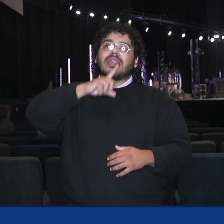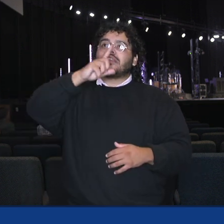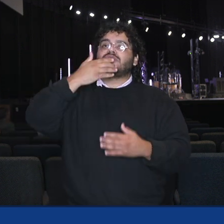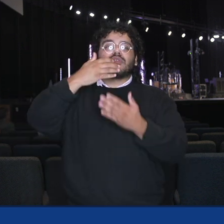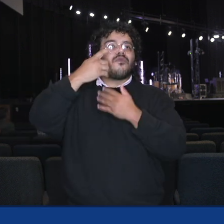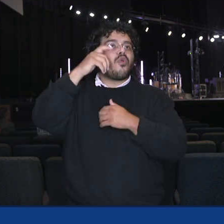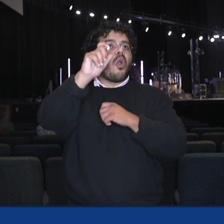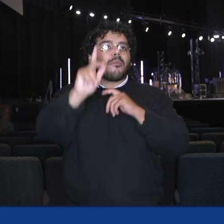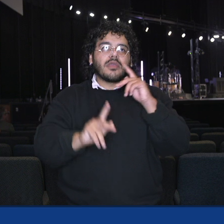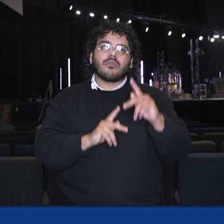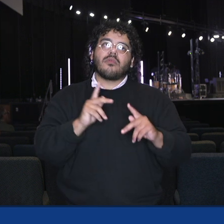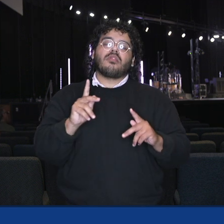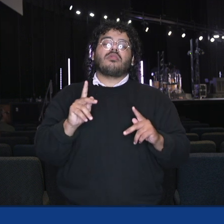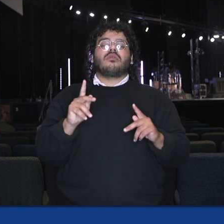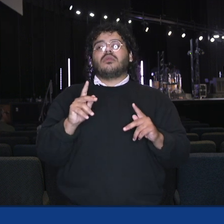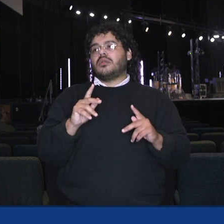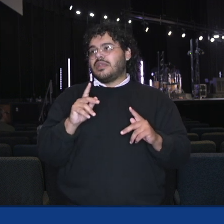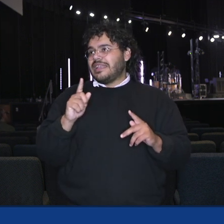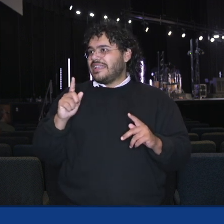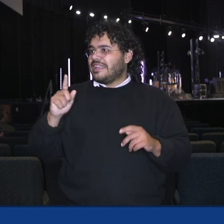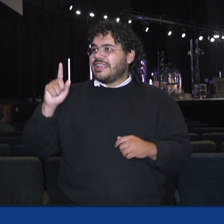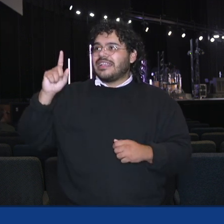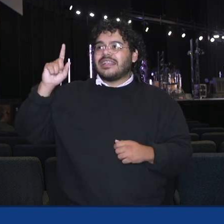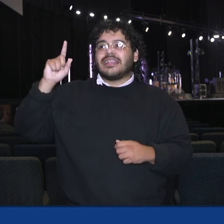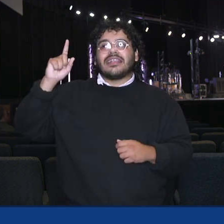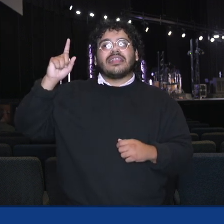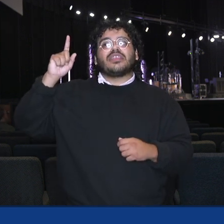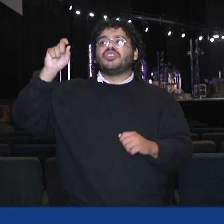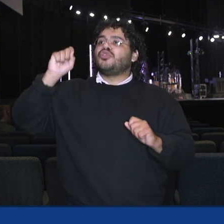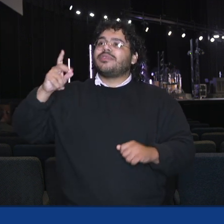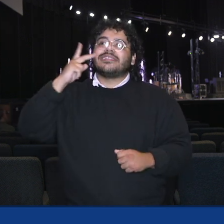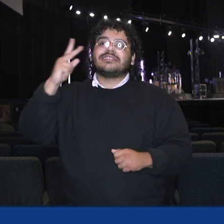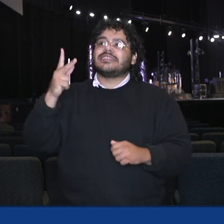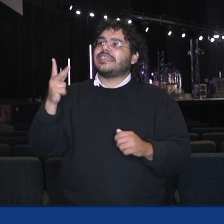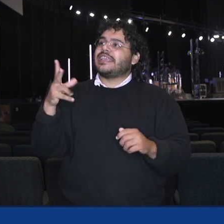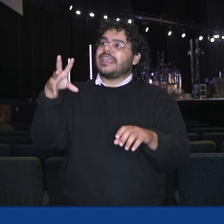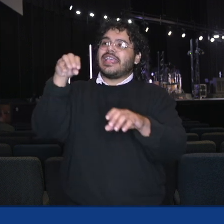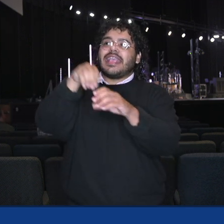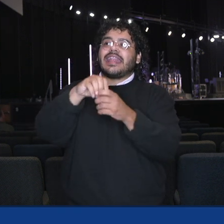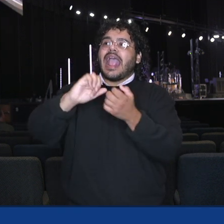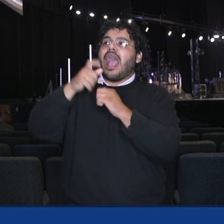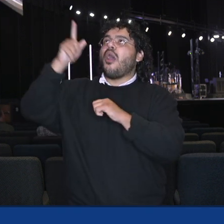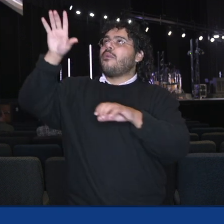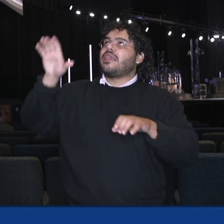tender mercies are all over his works.